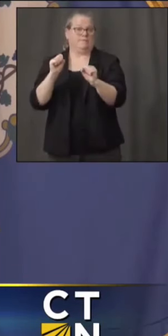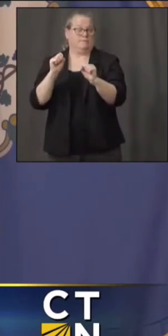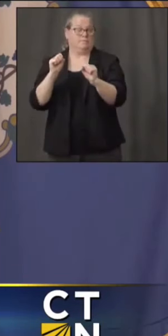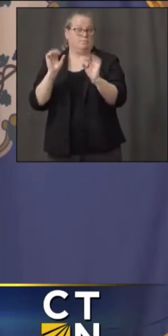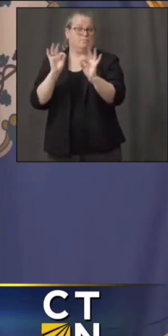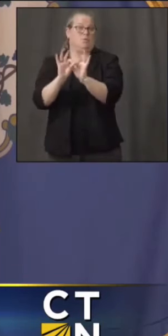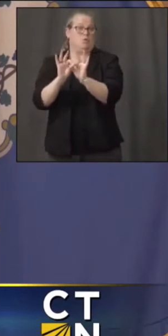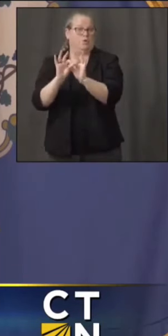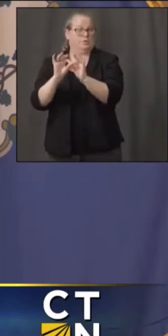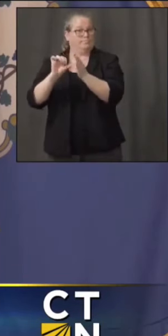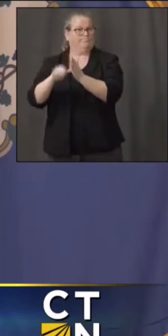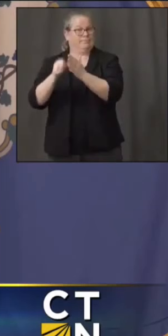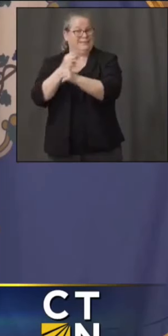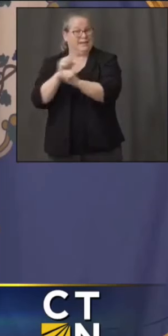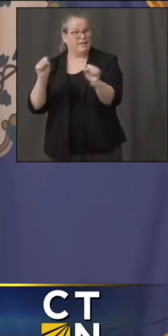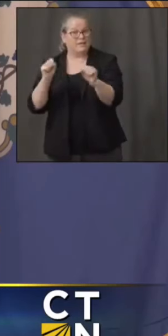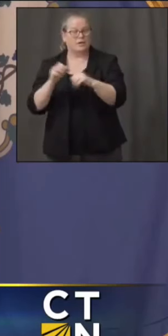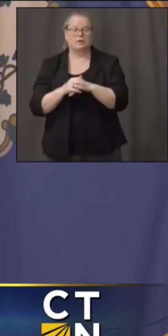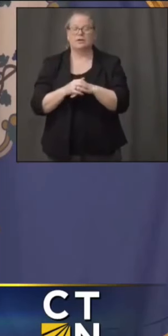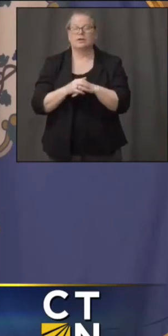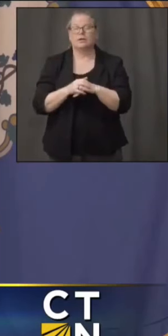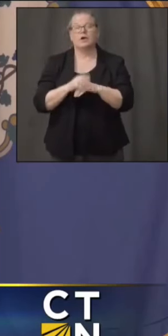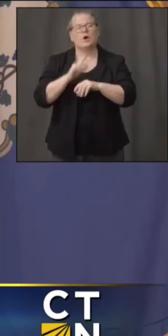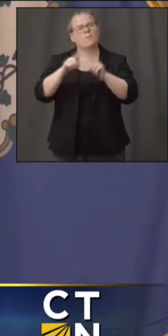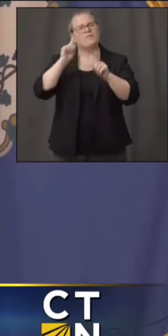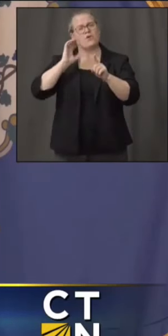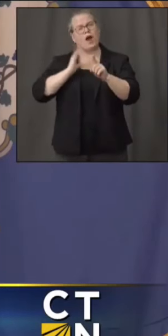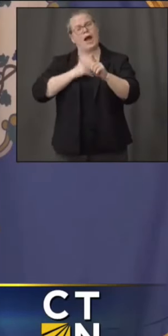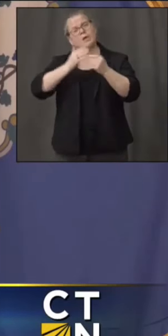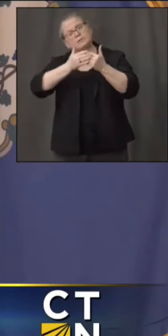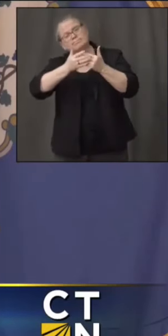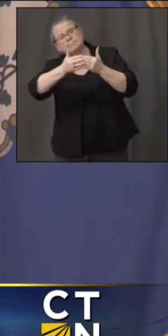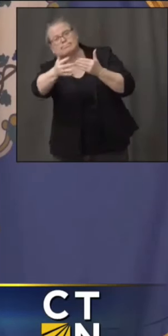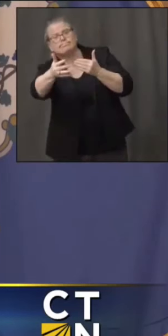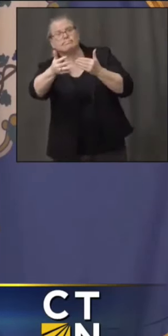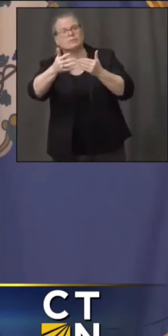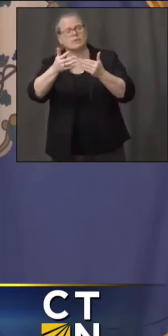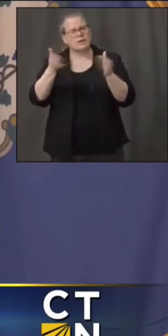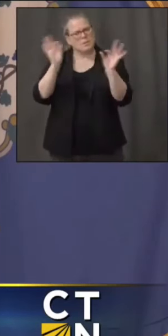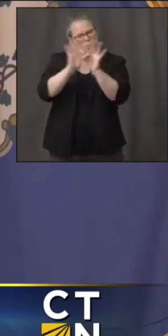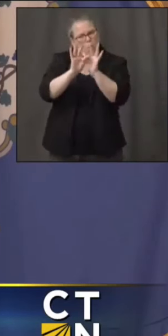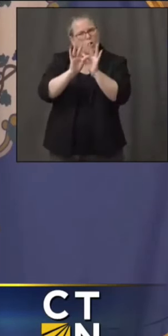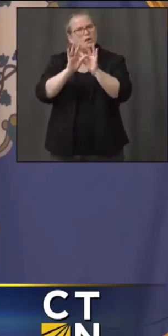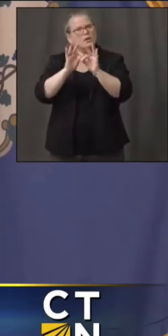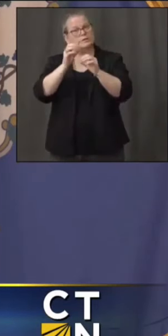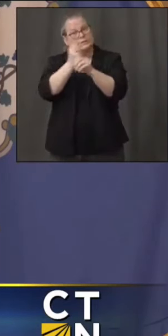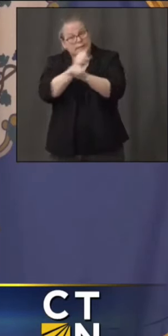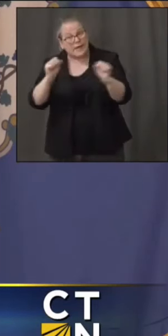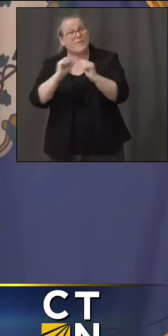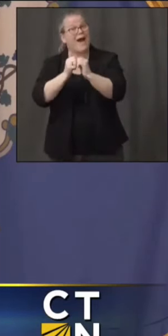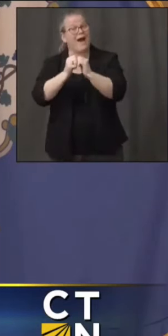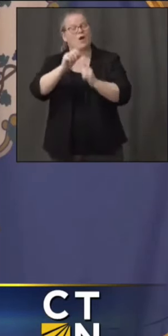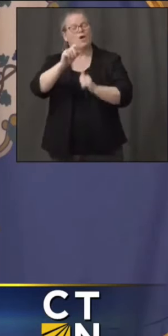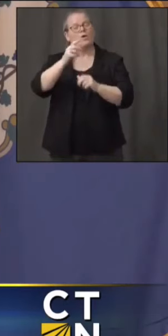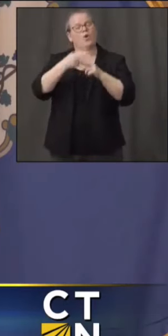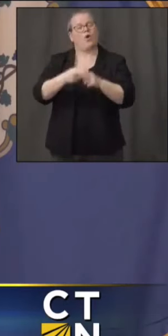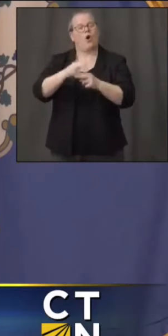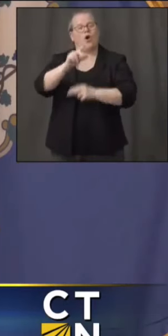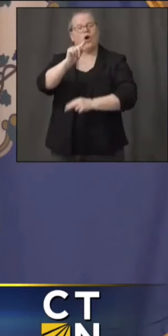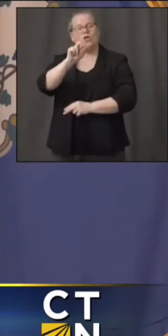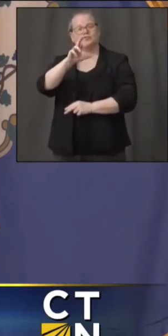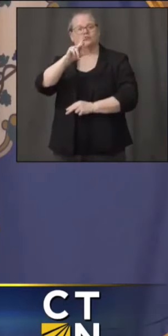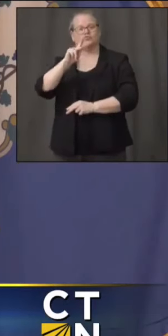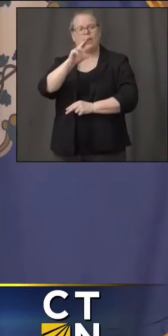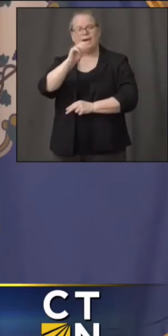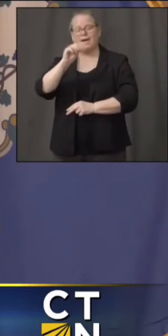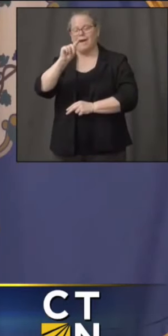lives safely is track and trace. And track and trace sounds a little like Big Brother, but Dr. Carter has reminded